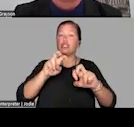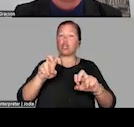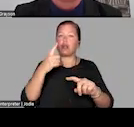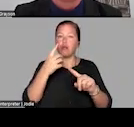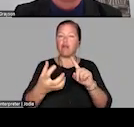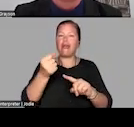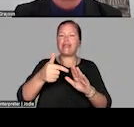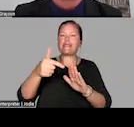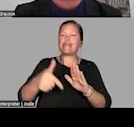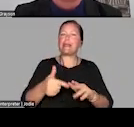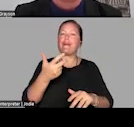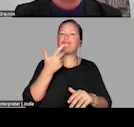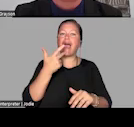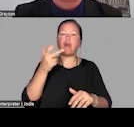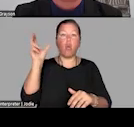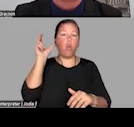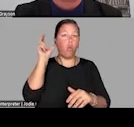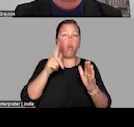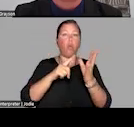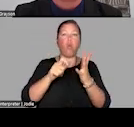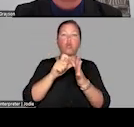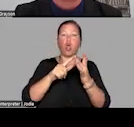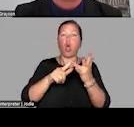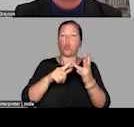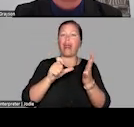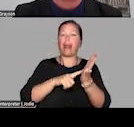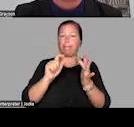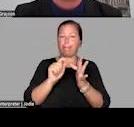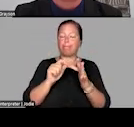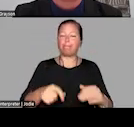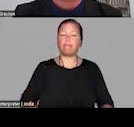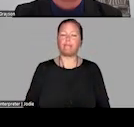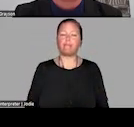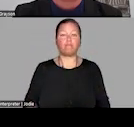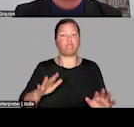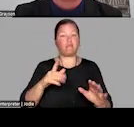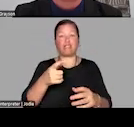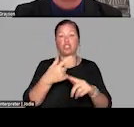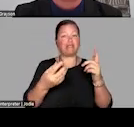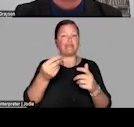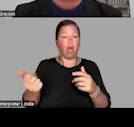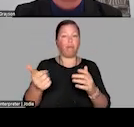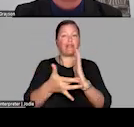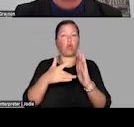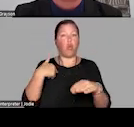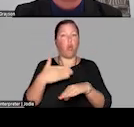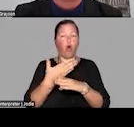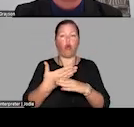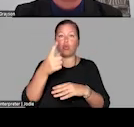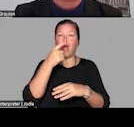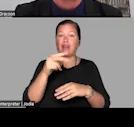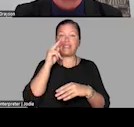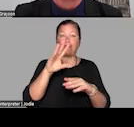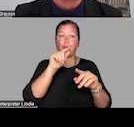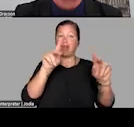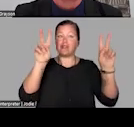deepfake audio clips. But that's just some of the technologies we work on. As you can see from the